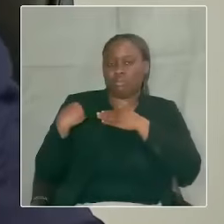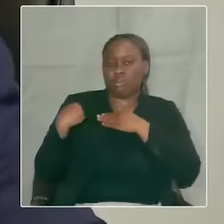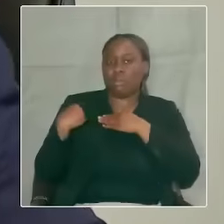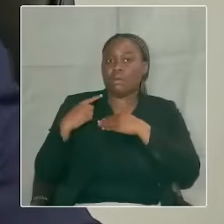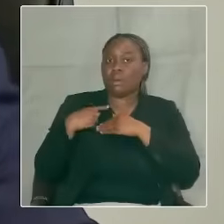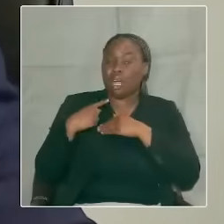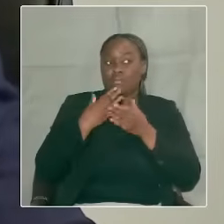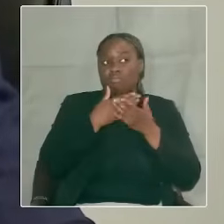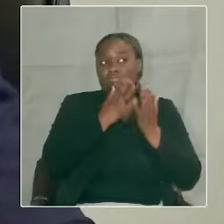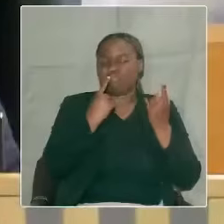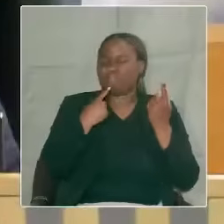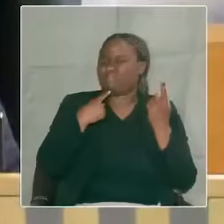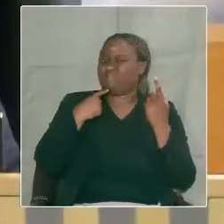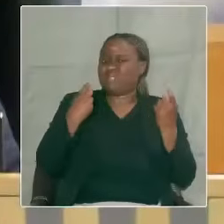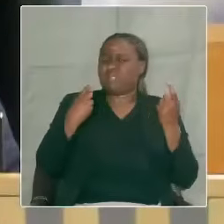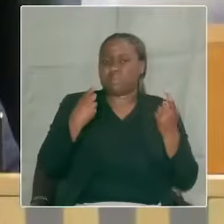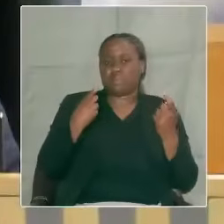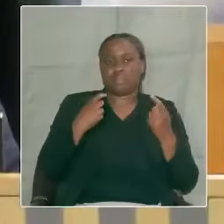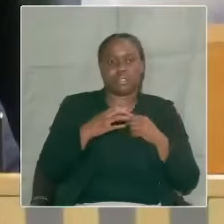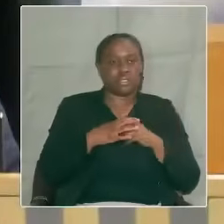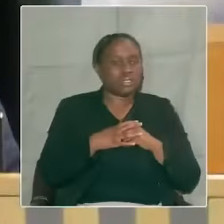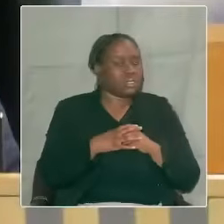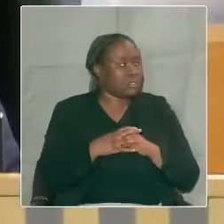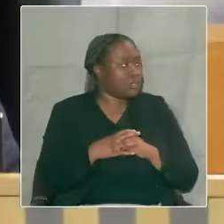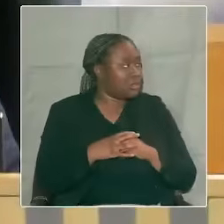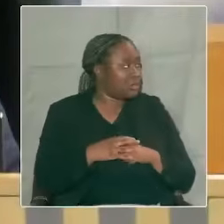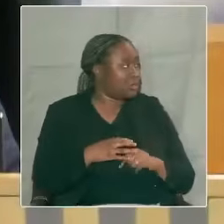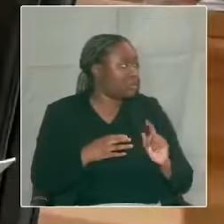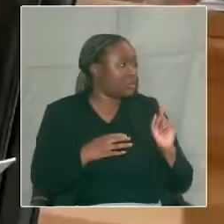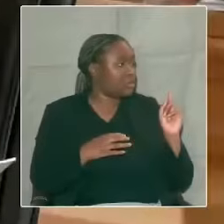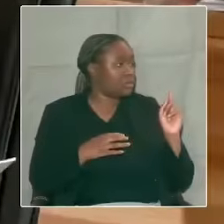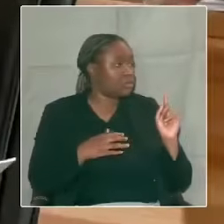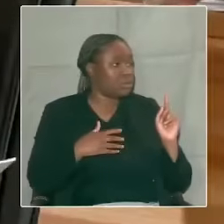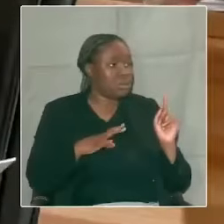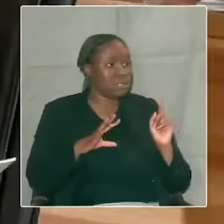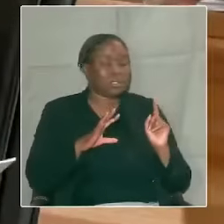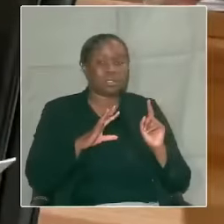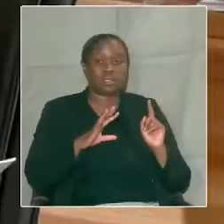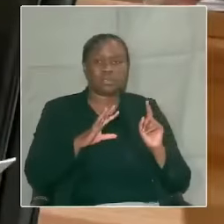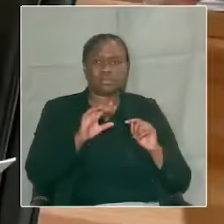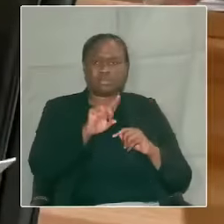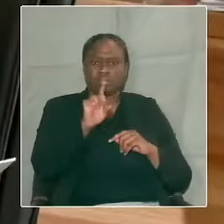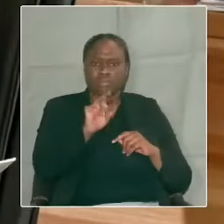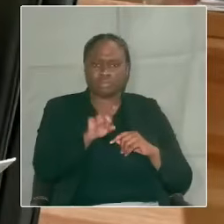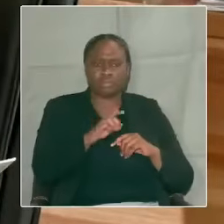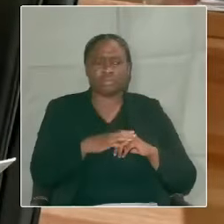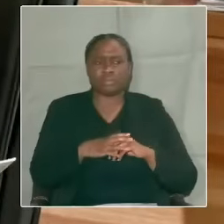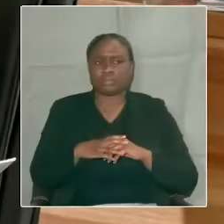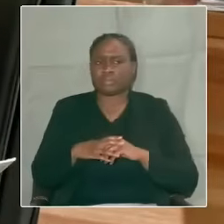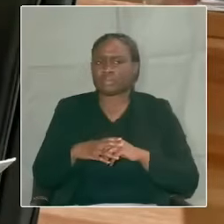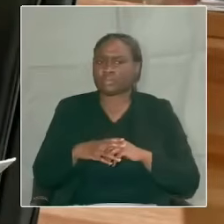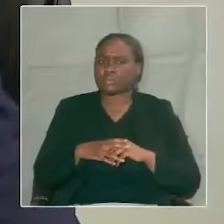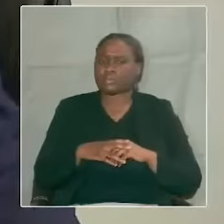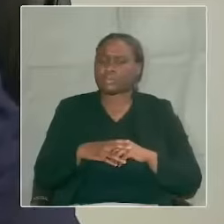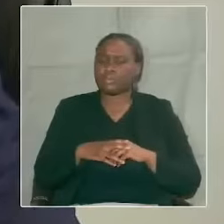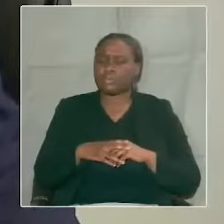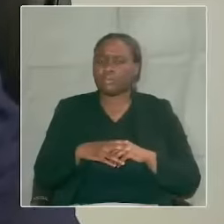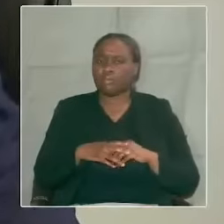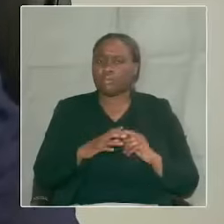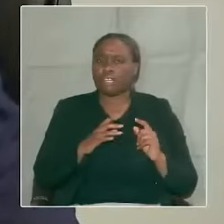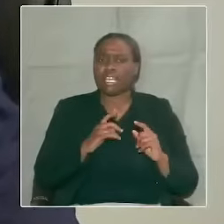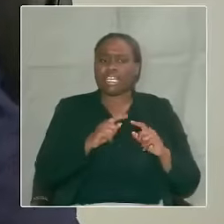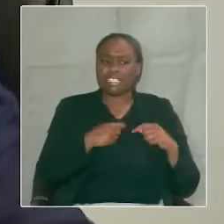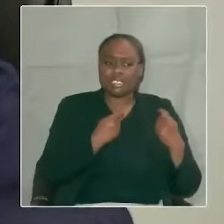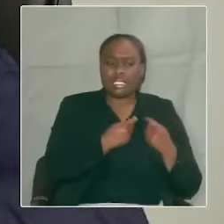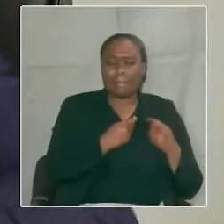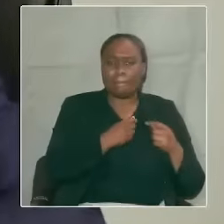outcry that was there. Can I ask a follow-up question? My understanding is that there were various task teams throughout